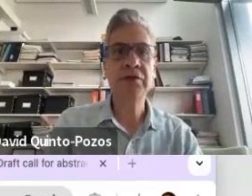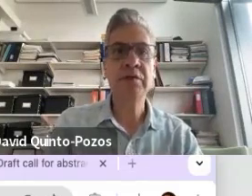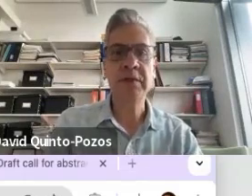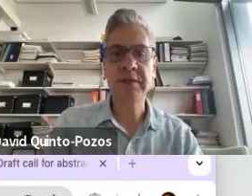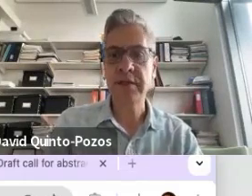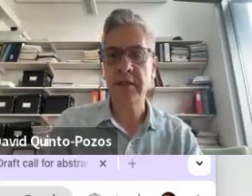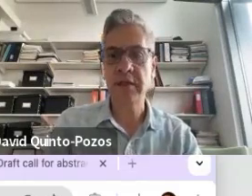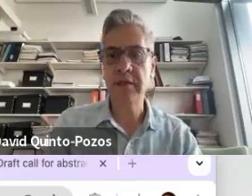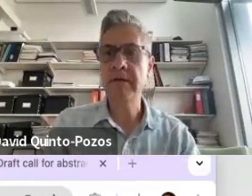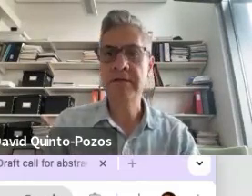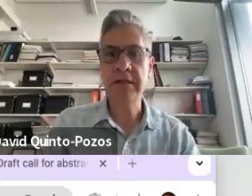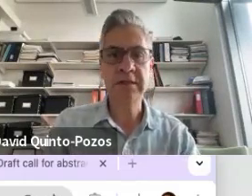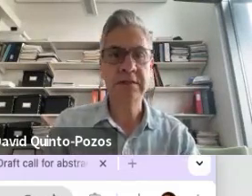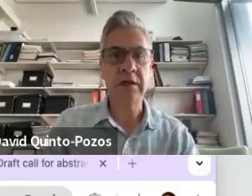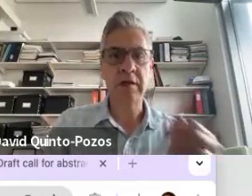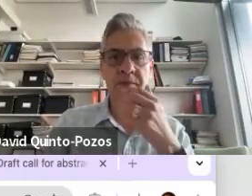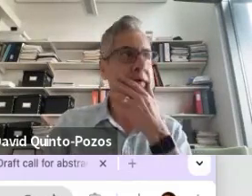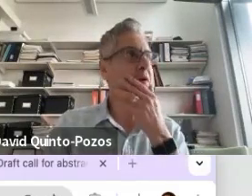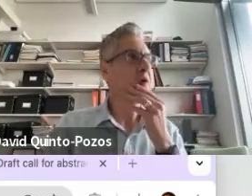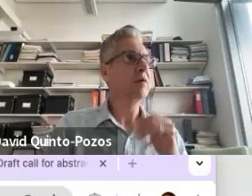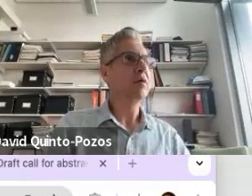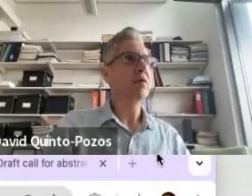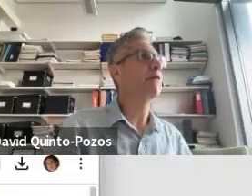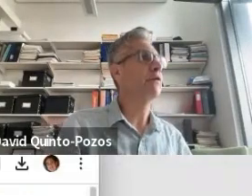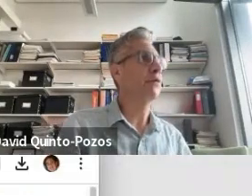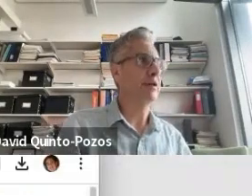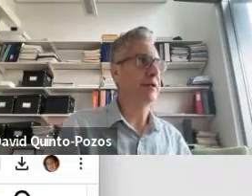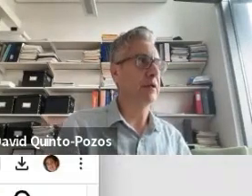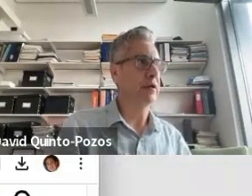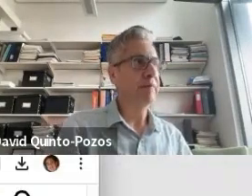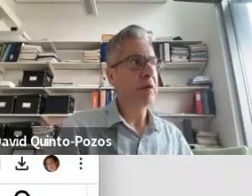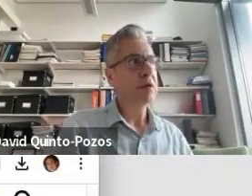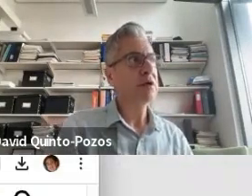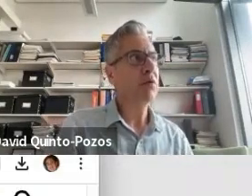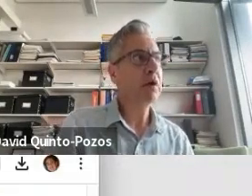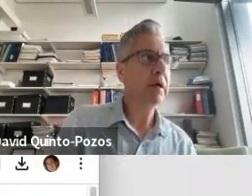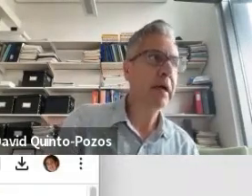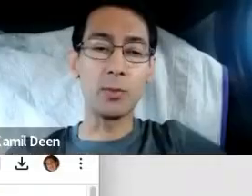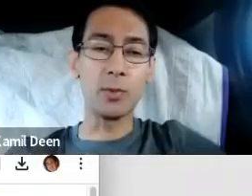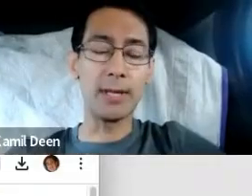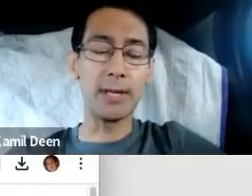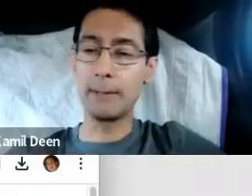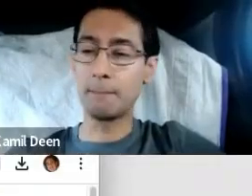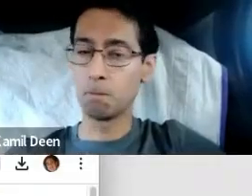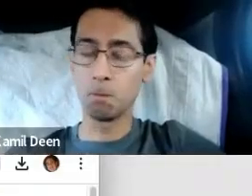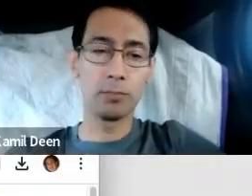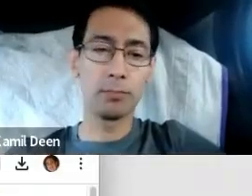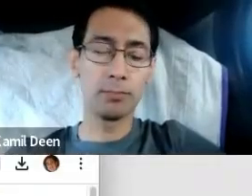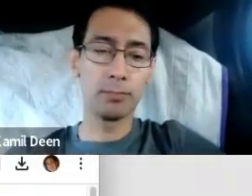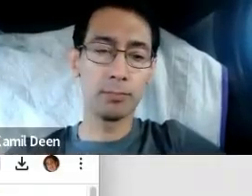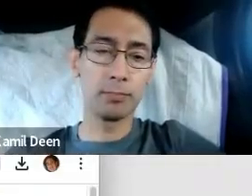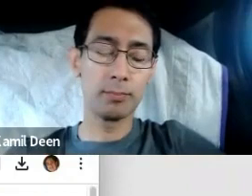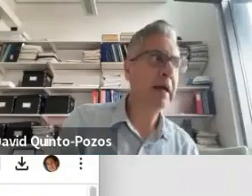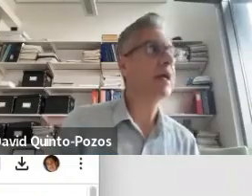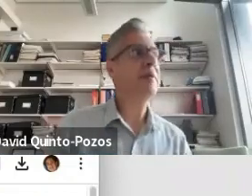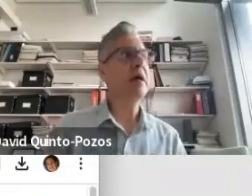you should be seeing a desktop, a few things on here. So Yeah, as I we're mentioned, seeing. yeah, great.